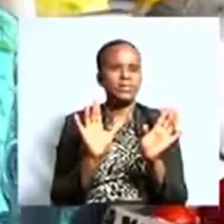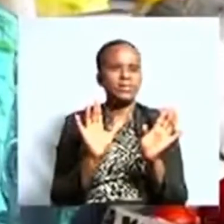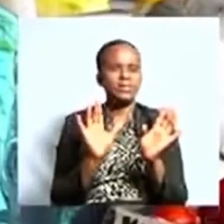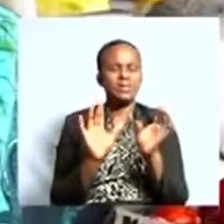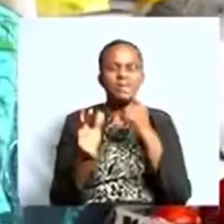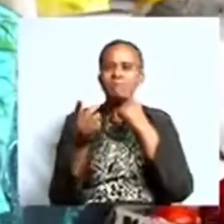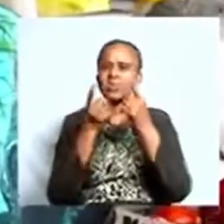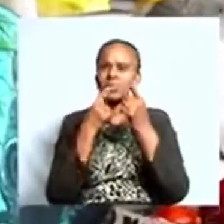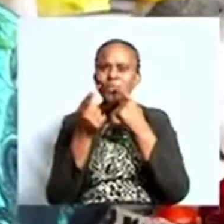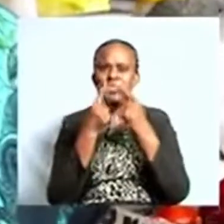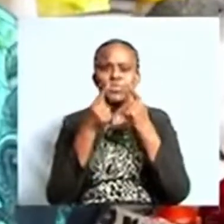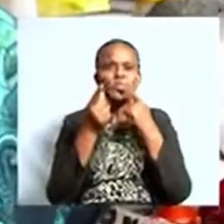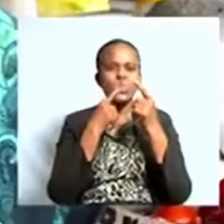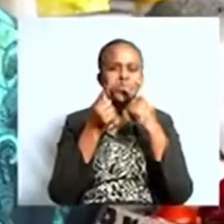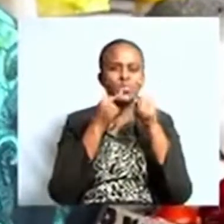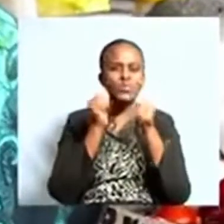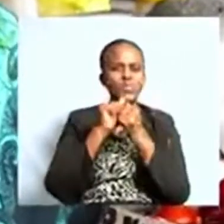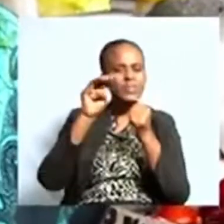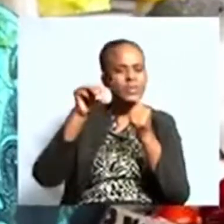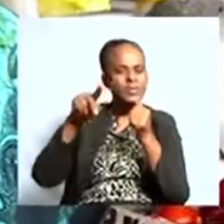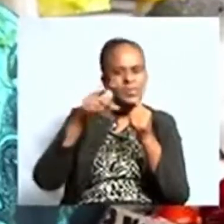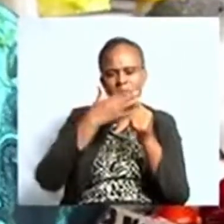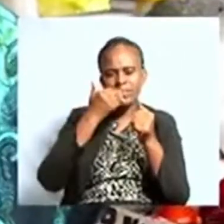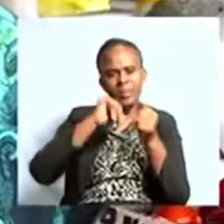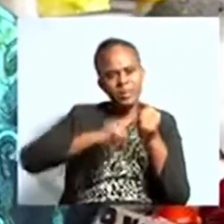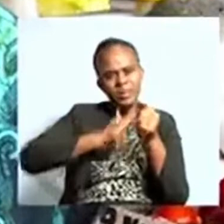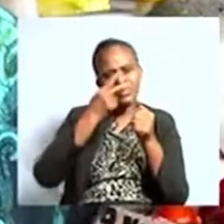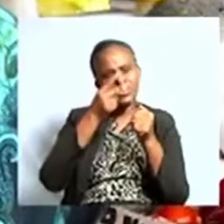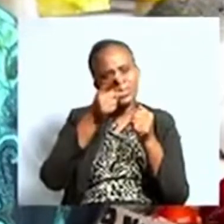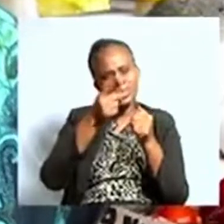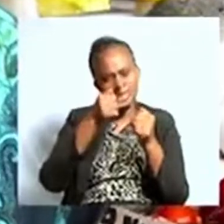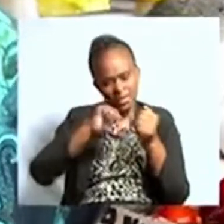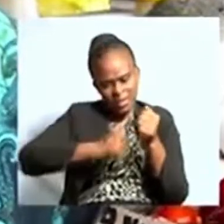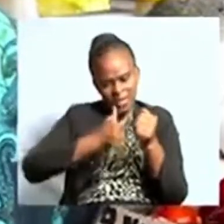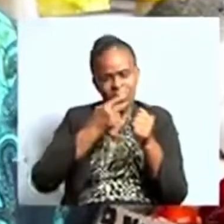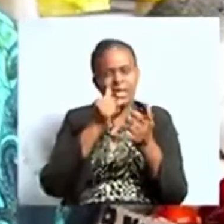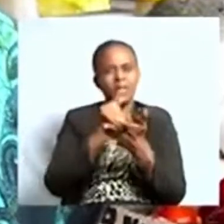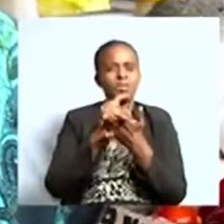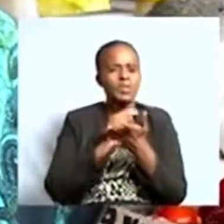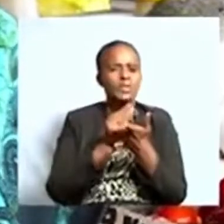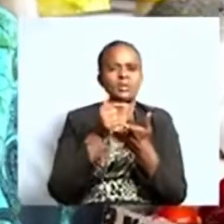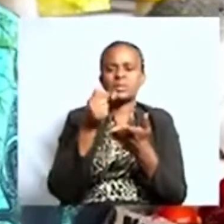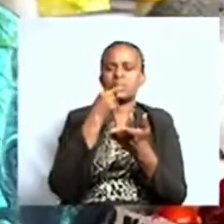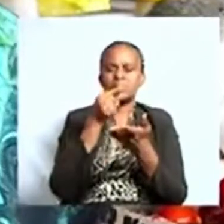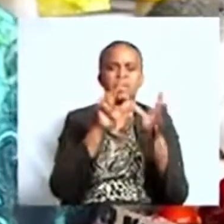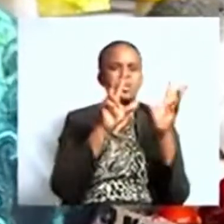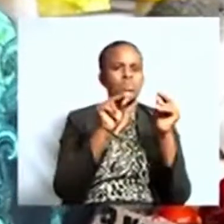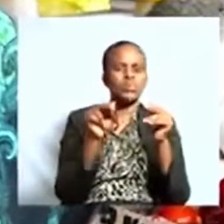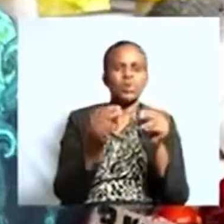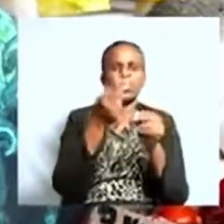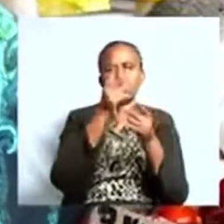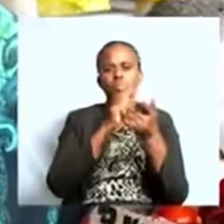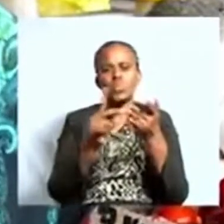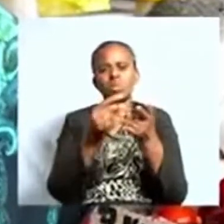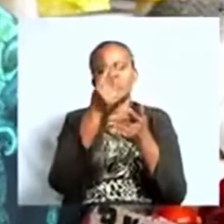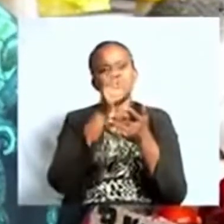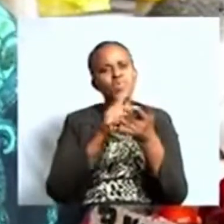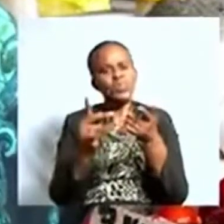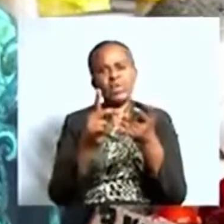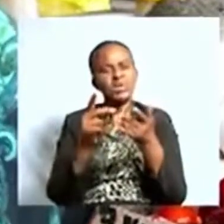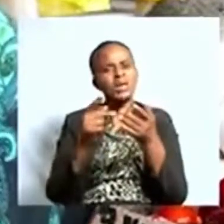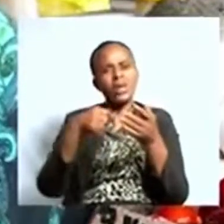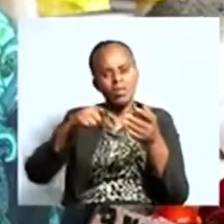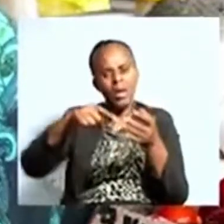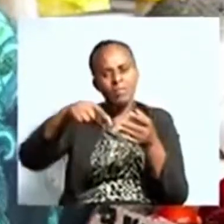tinakamba nawa MP kuti muti yanganira bwanji banakamba ati ai 2 wiki koma 2 wiki